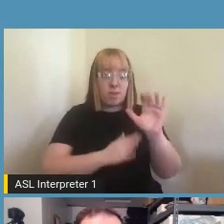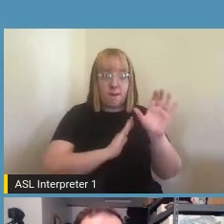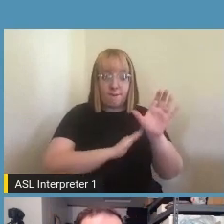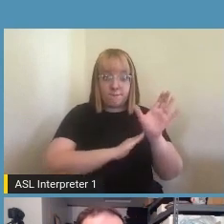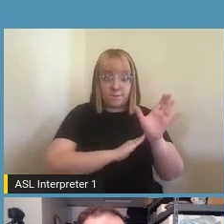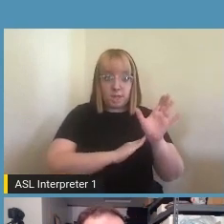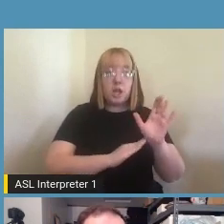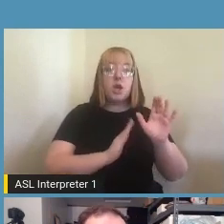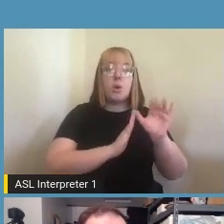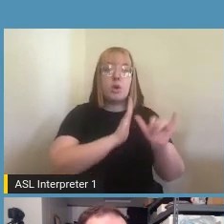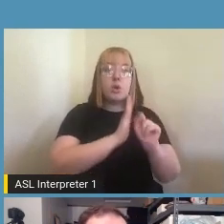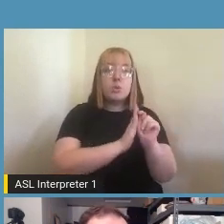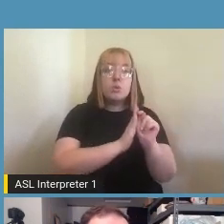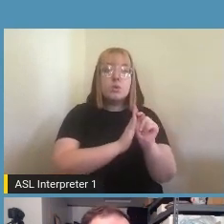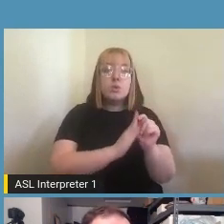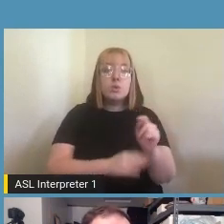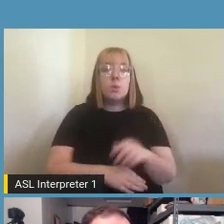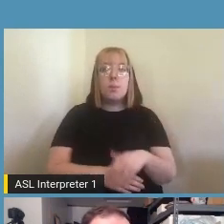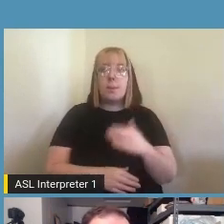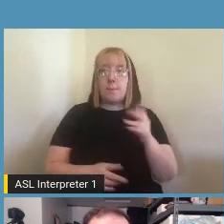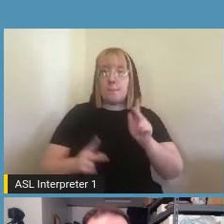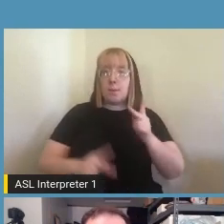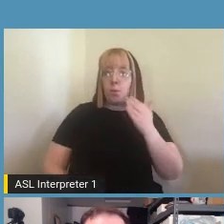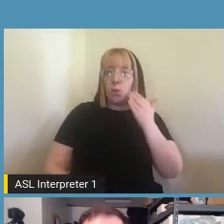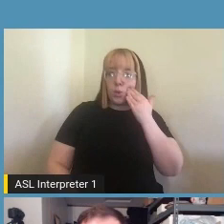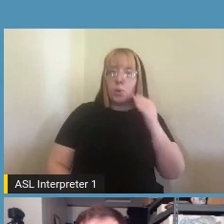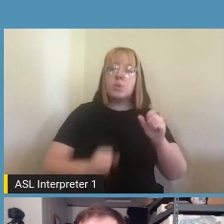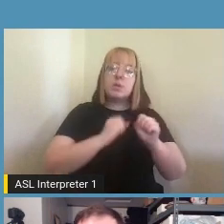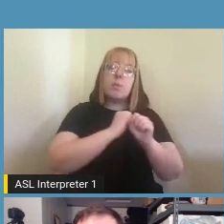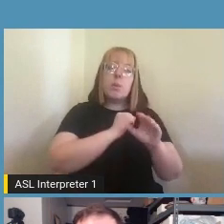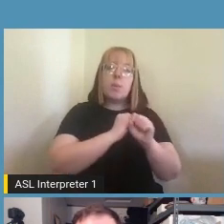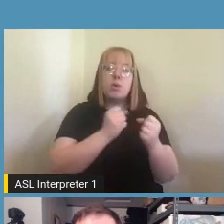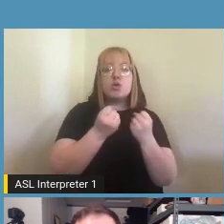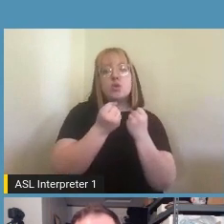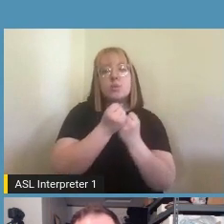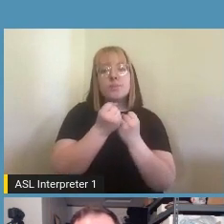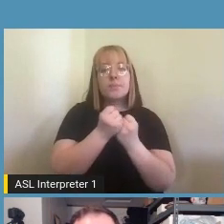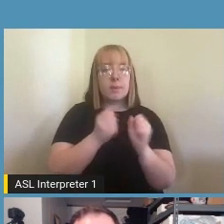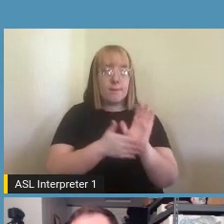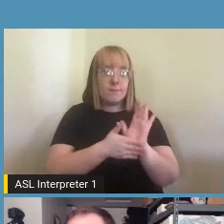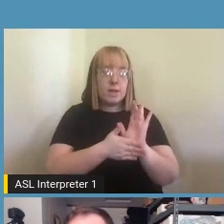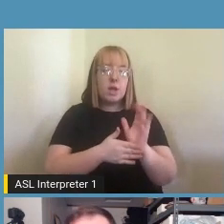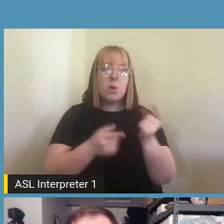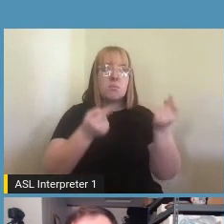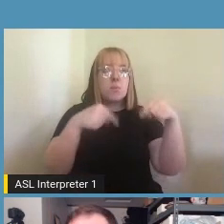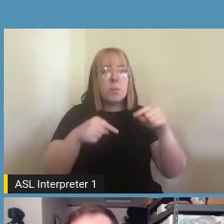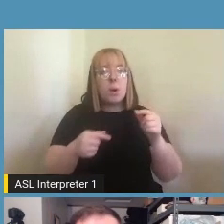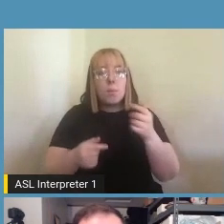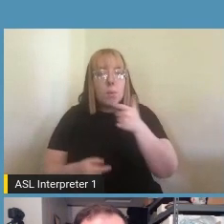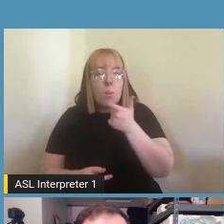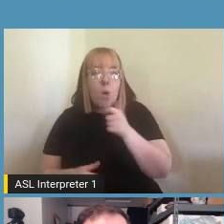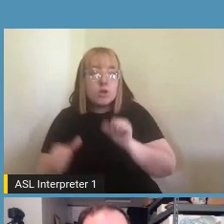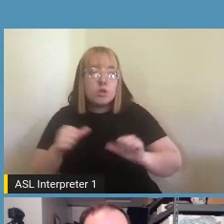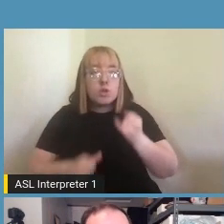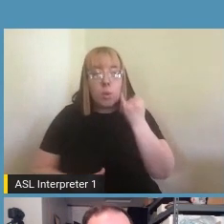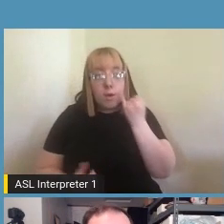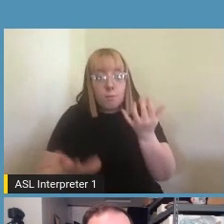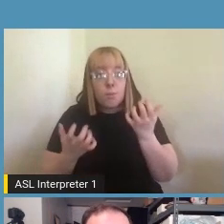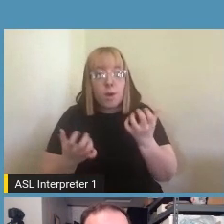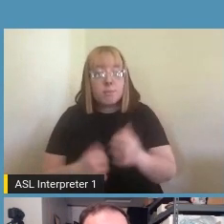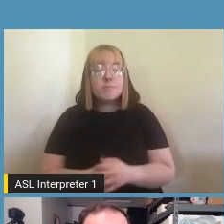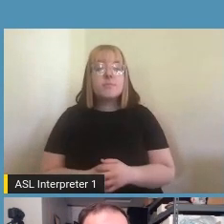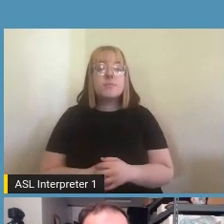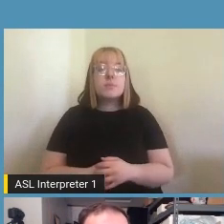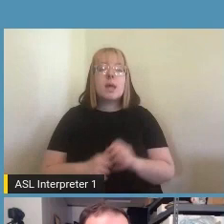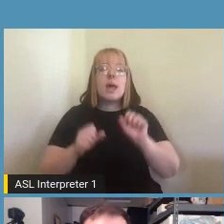and then people knew it was a promotional video, so they could come and watch the show. Or they couldn't come and watch the show, they could